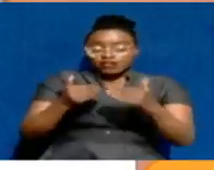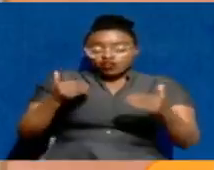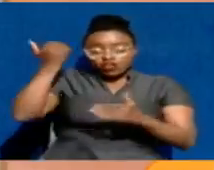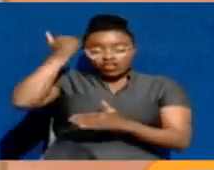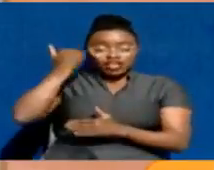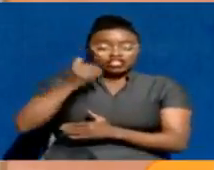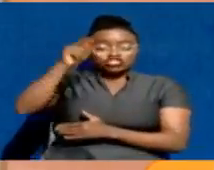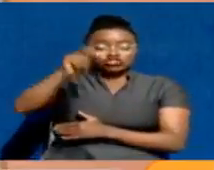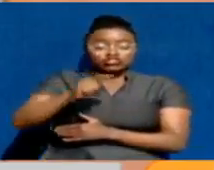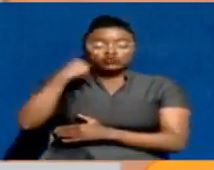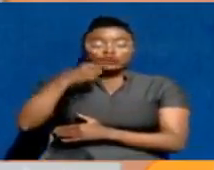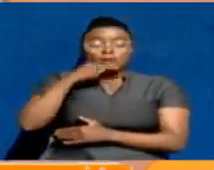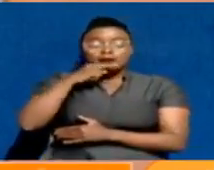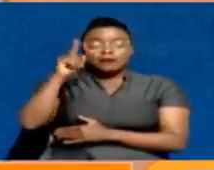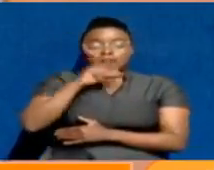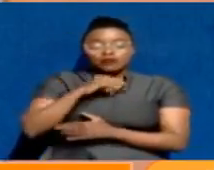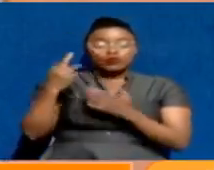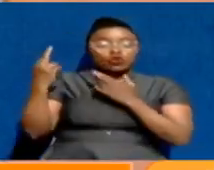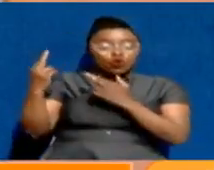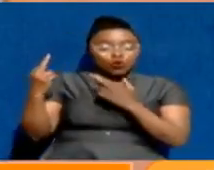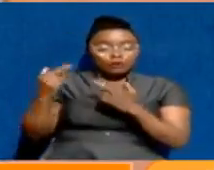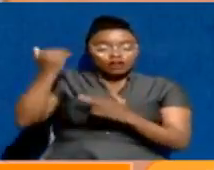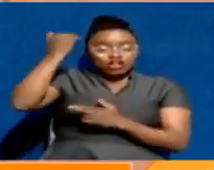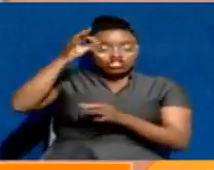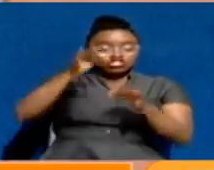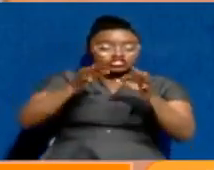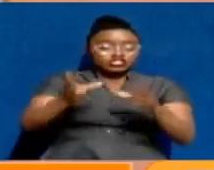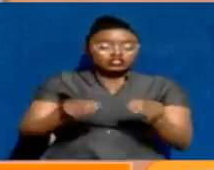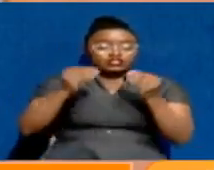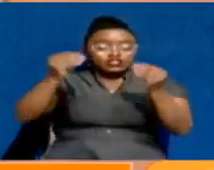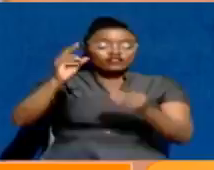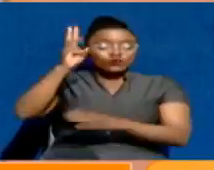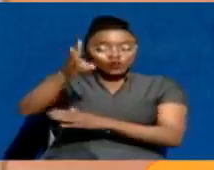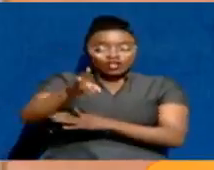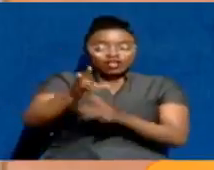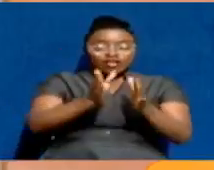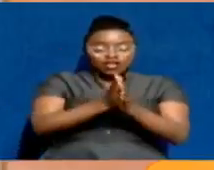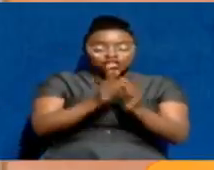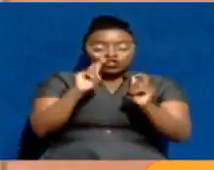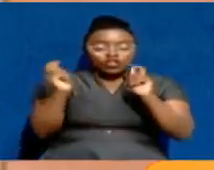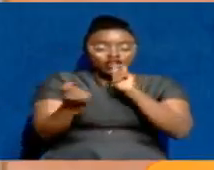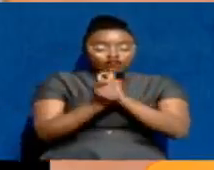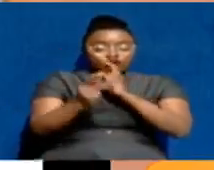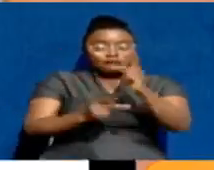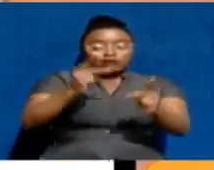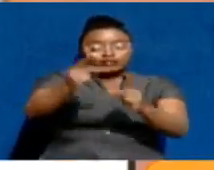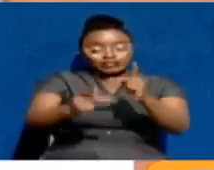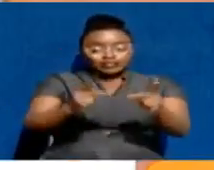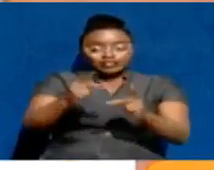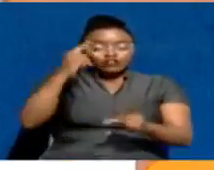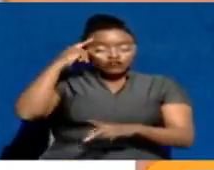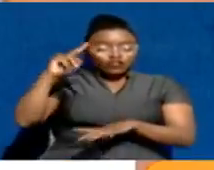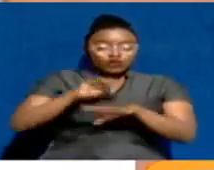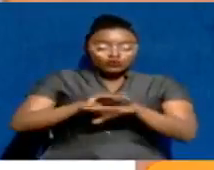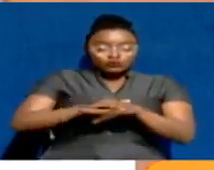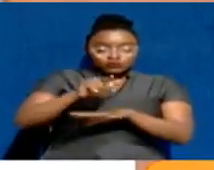been mentioned. Let us hope that justice will prevail and the reform process for the